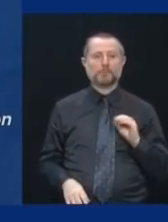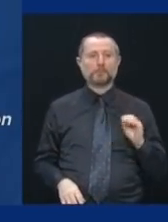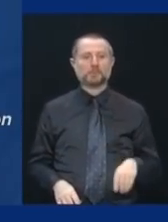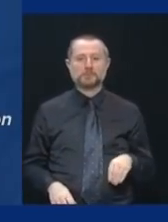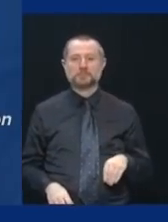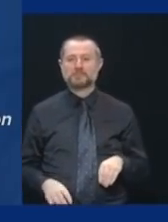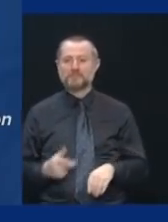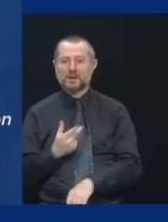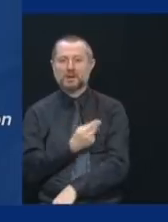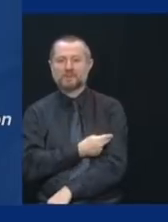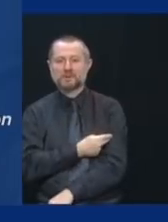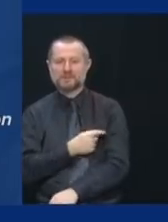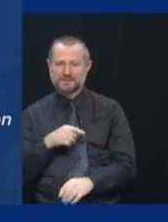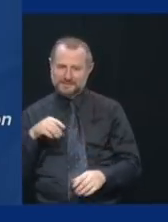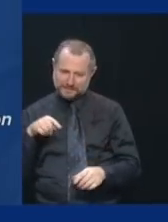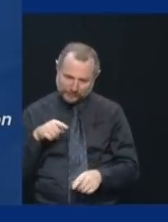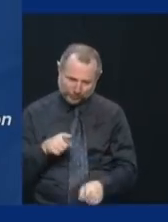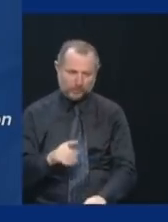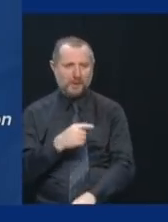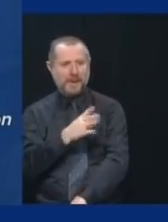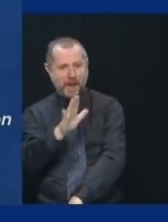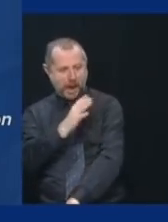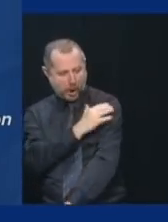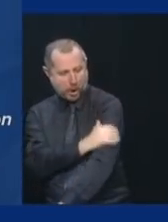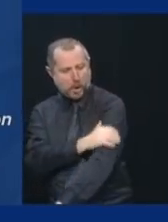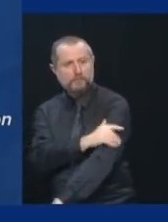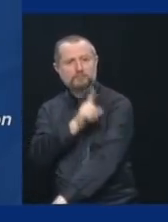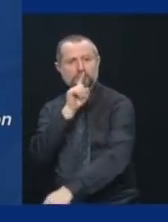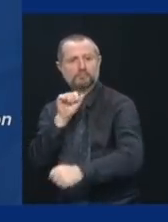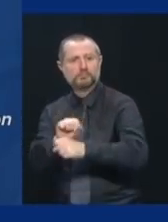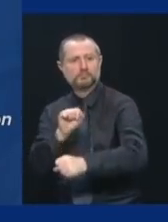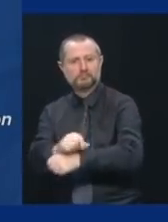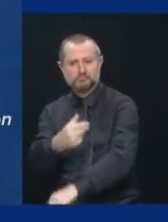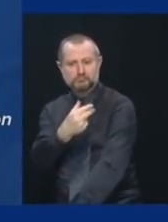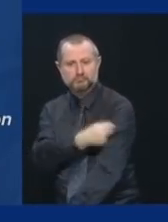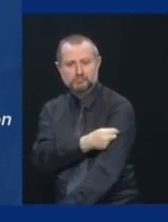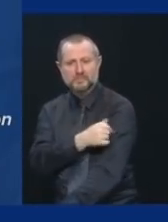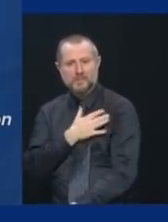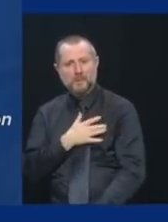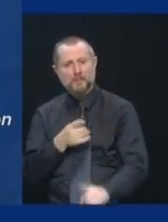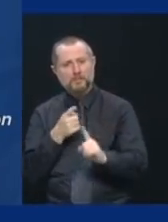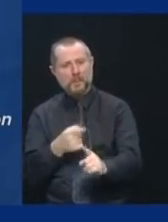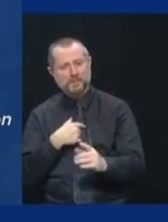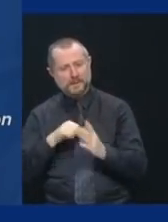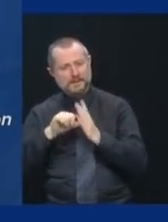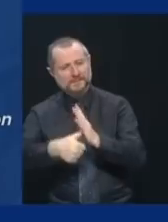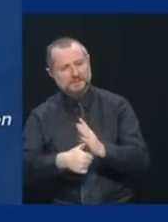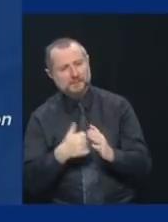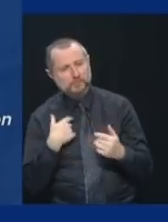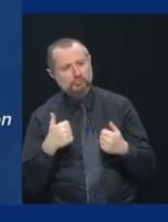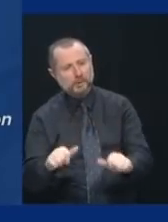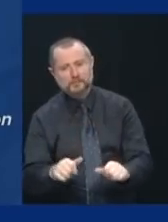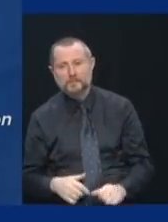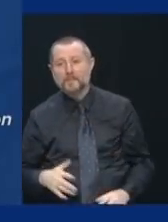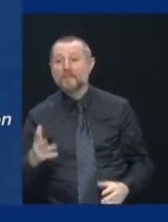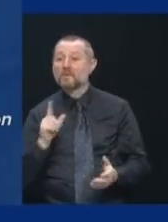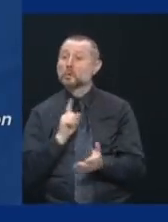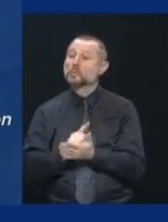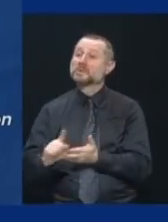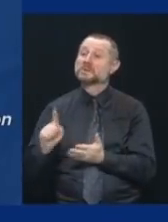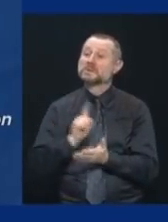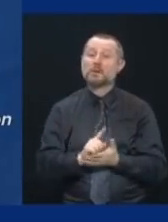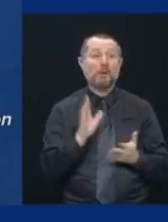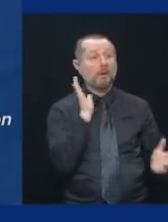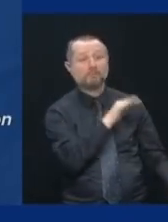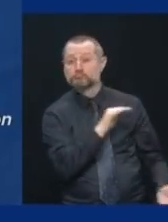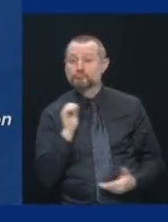arms. And this is what I've been trying to communicate. We get a supply on a weekly basis. It comes in